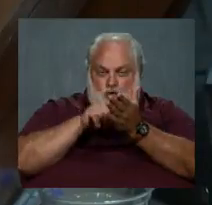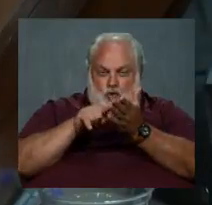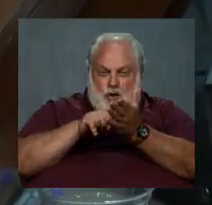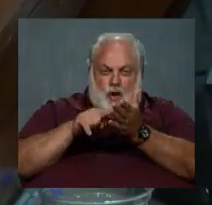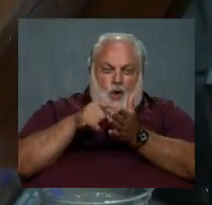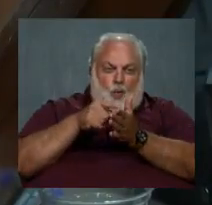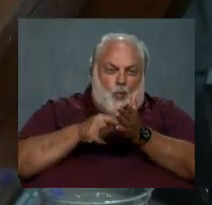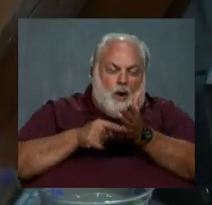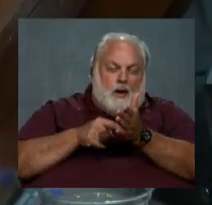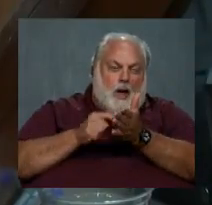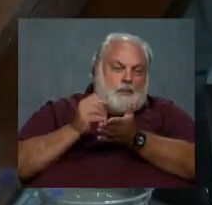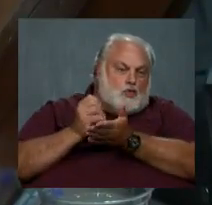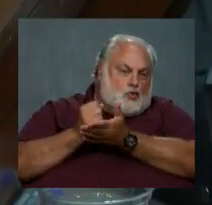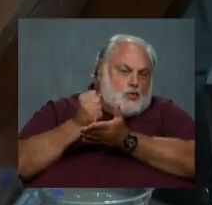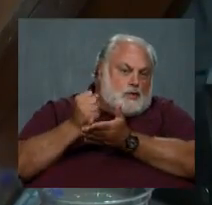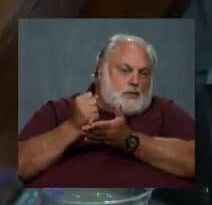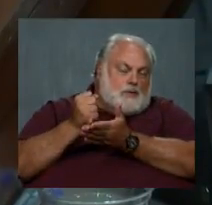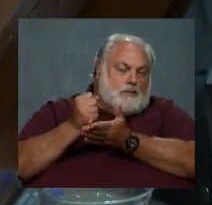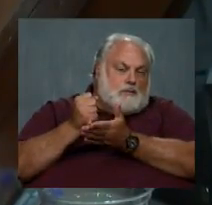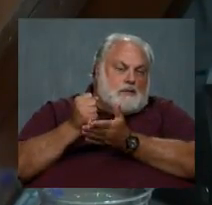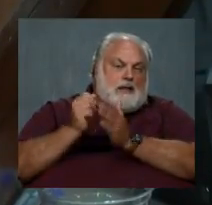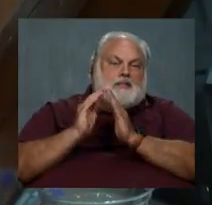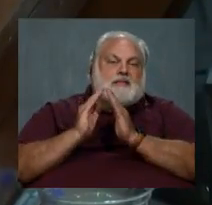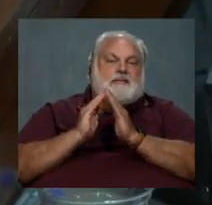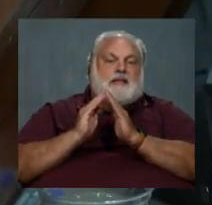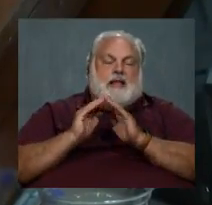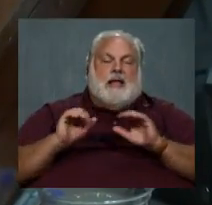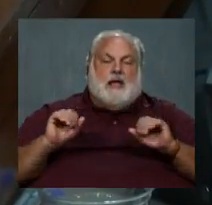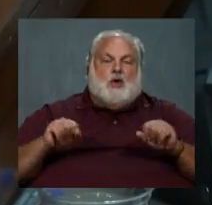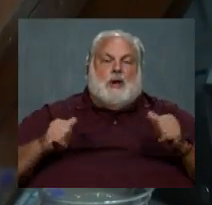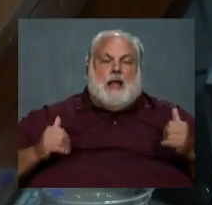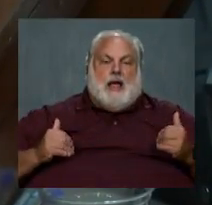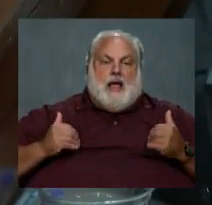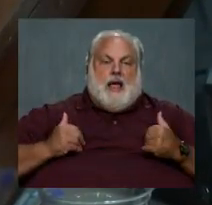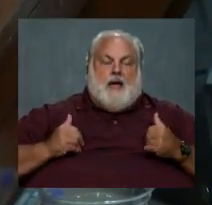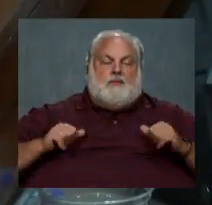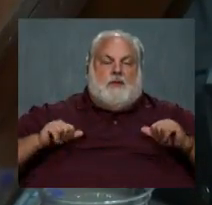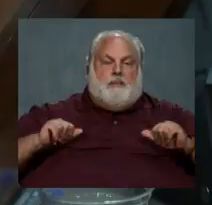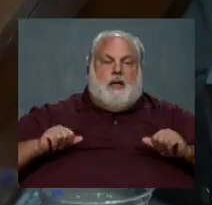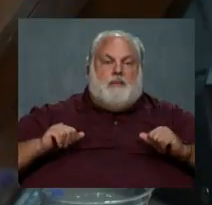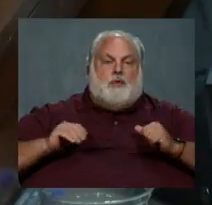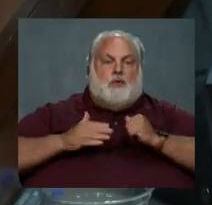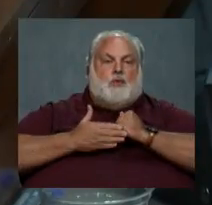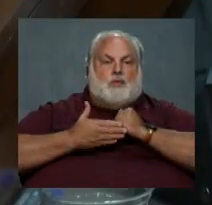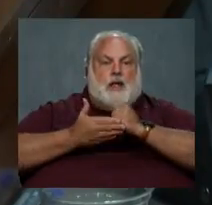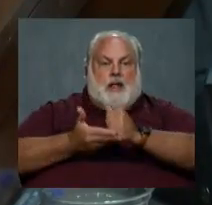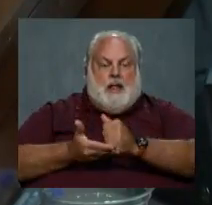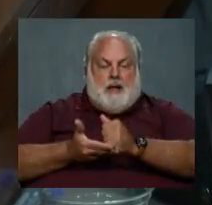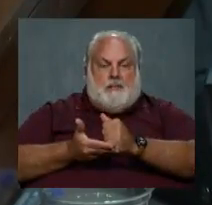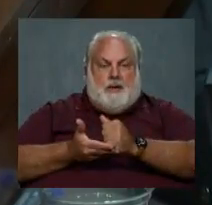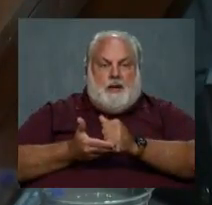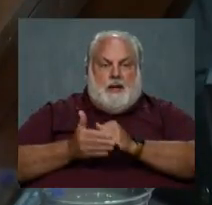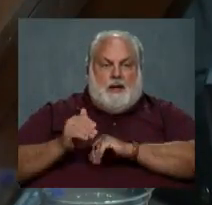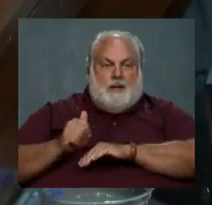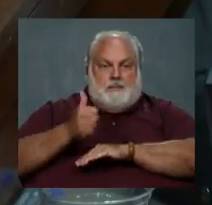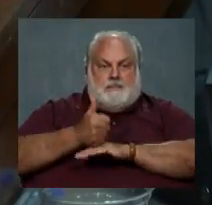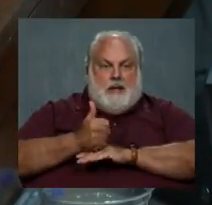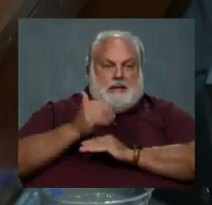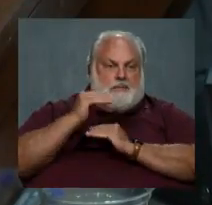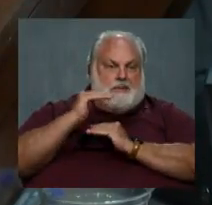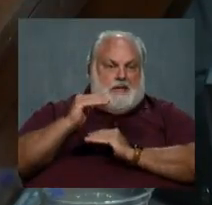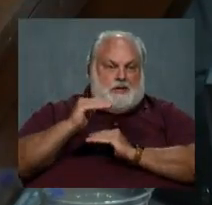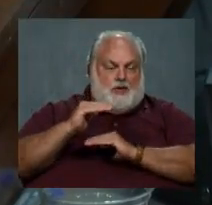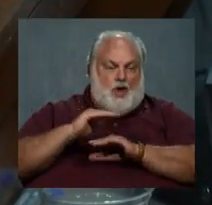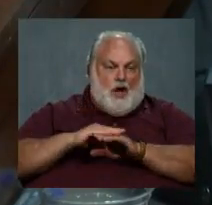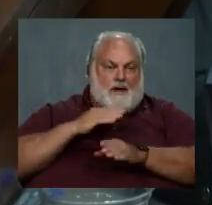what opportunities a city might have in being able to place some restrictions on